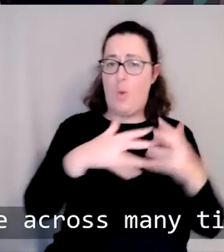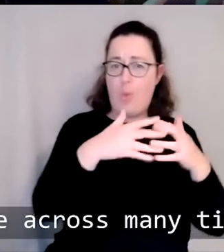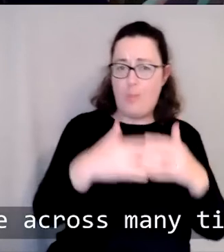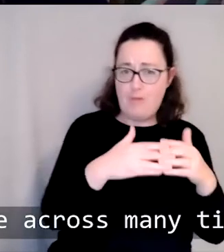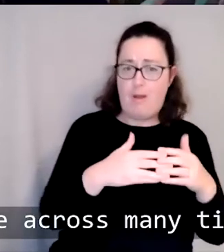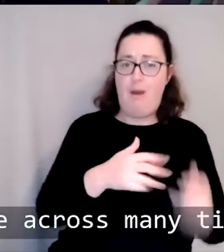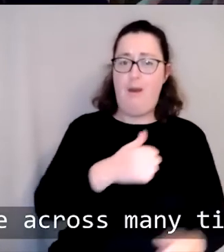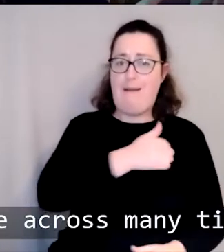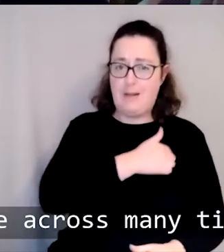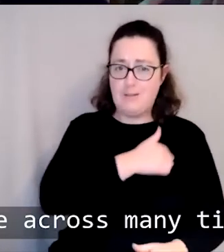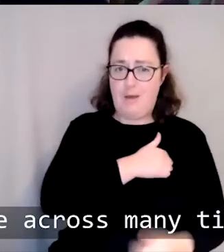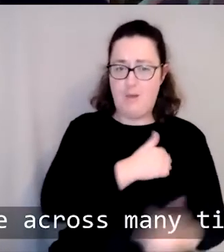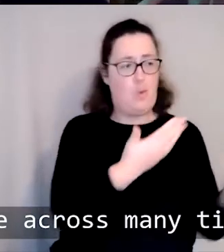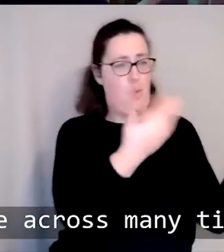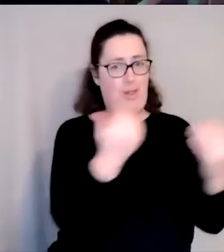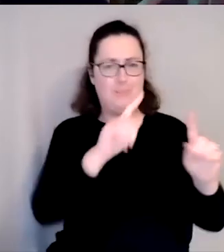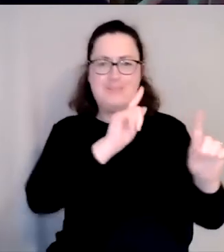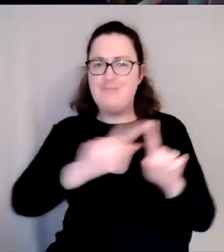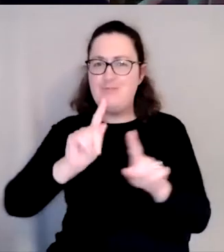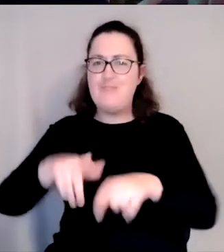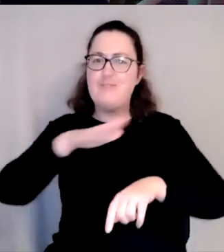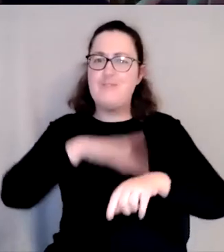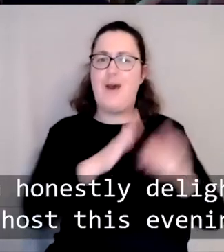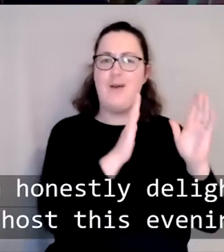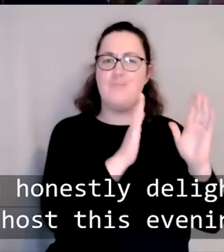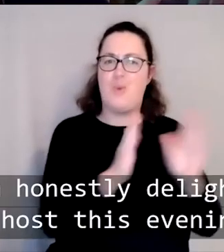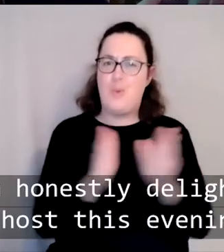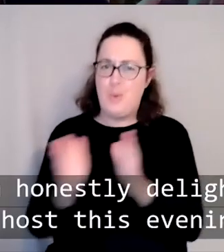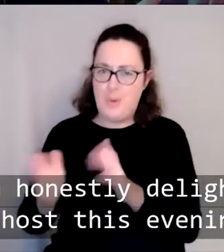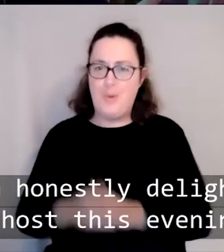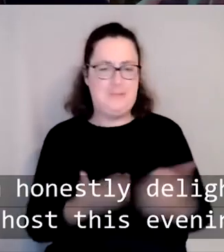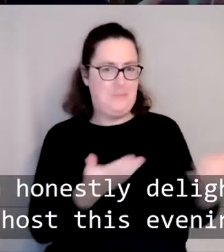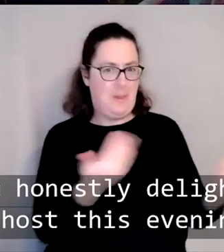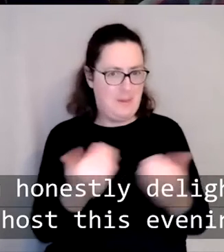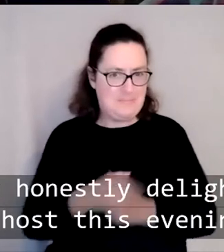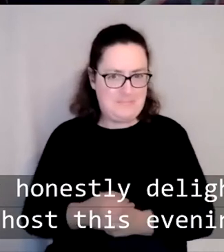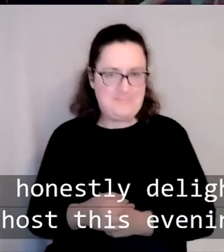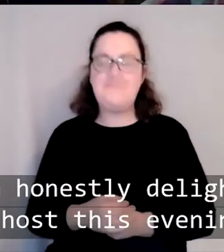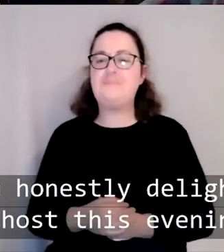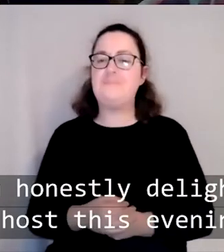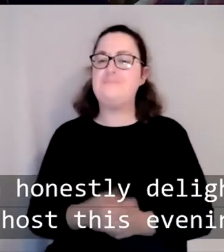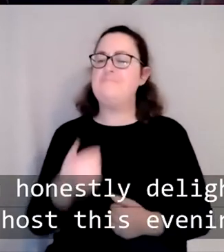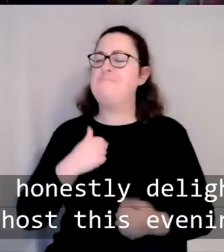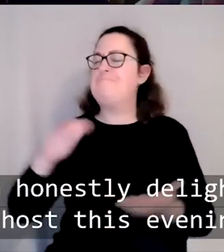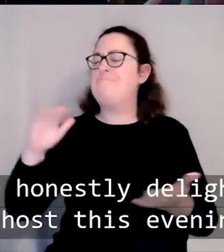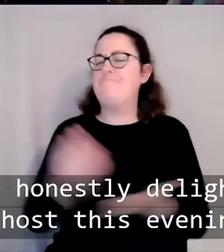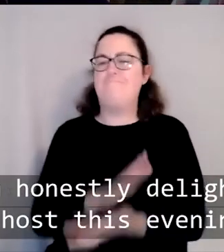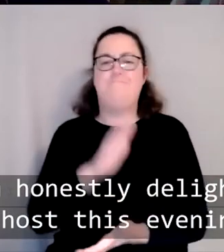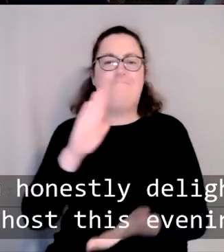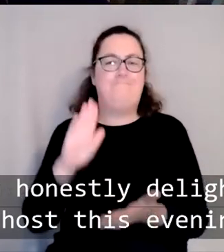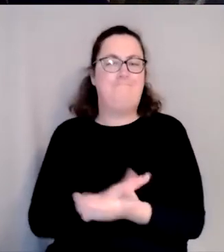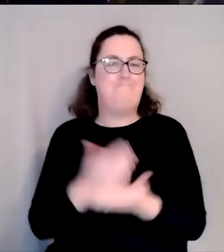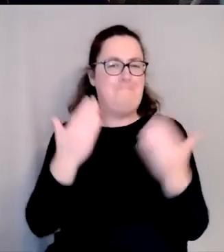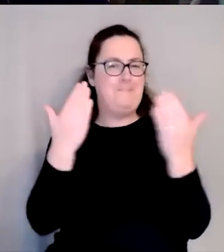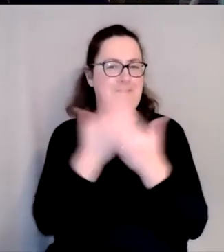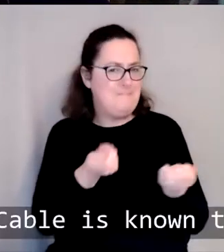So welcome across many time zones. I am honestly delighted to host this